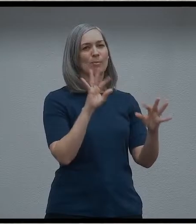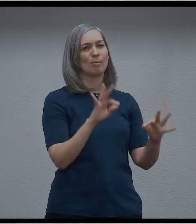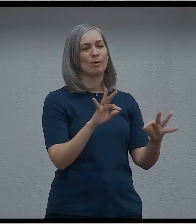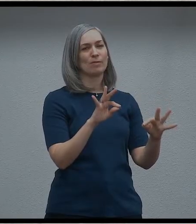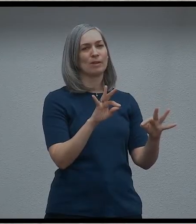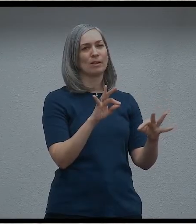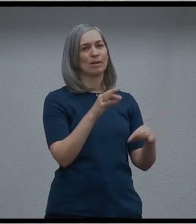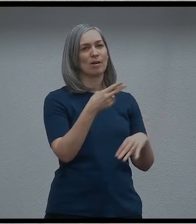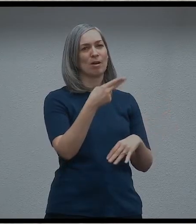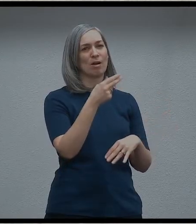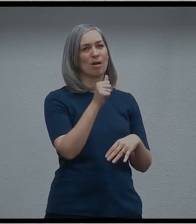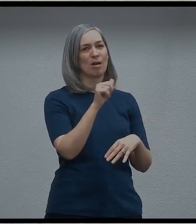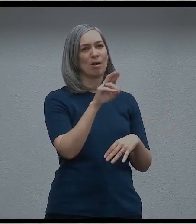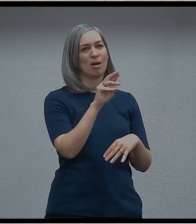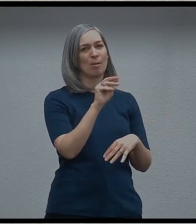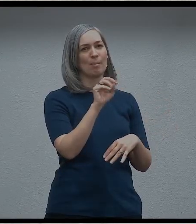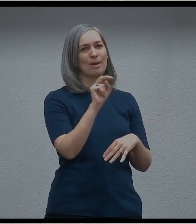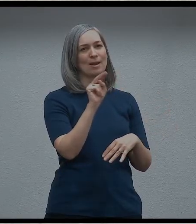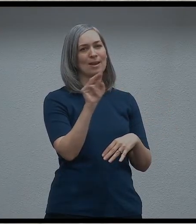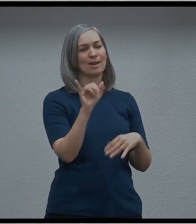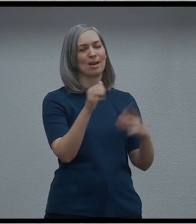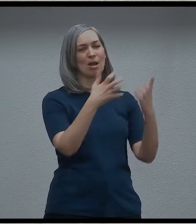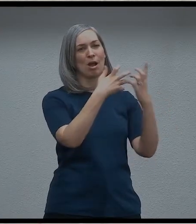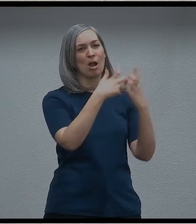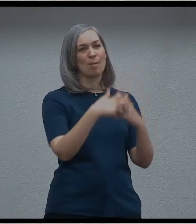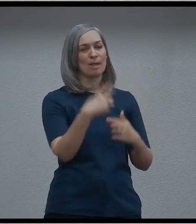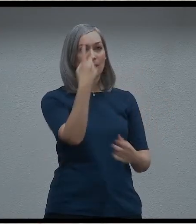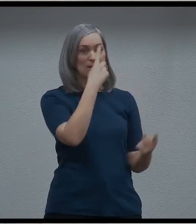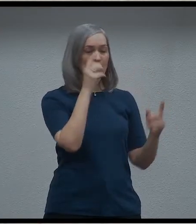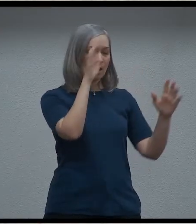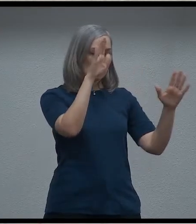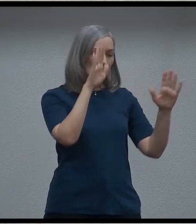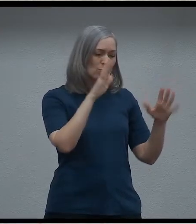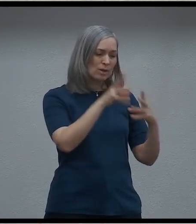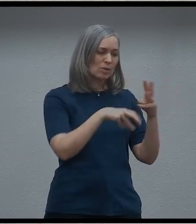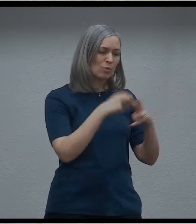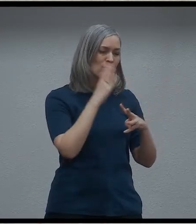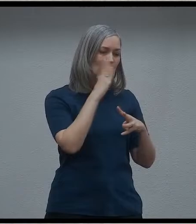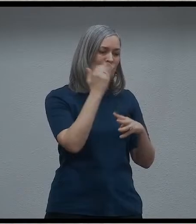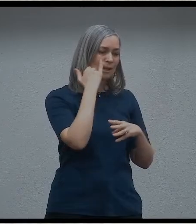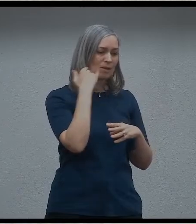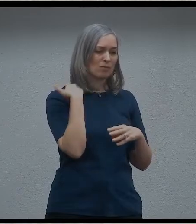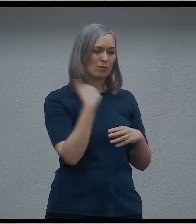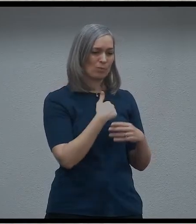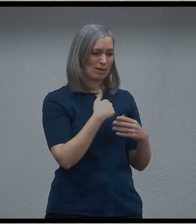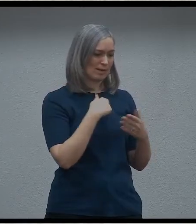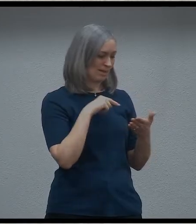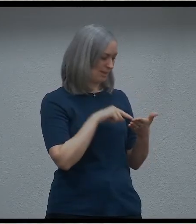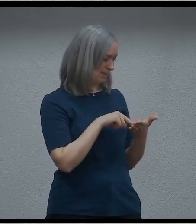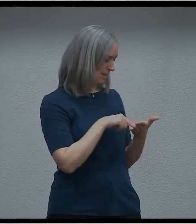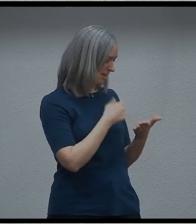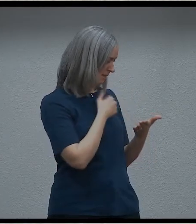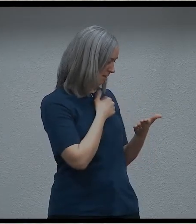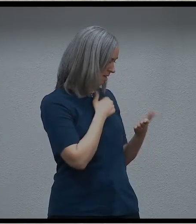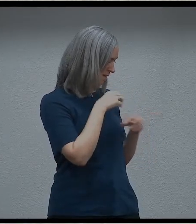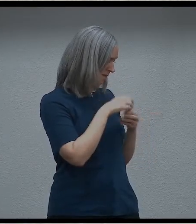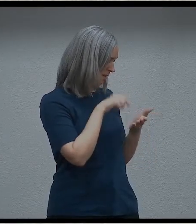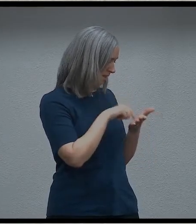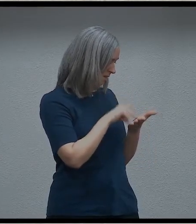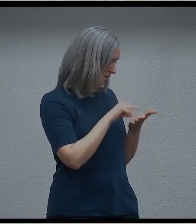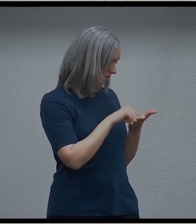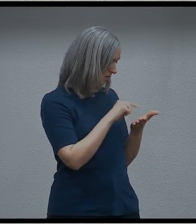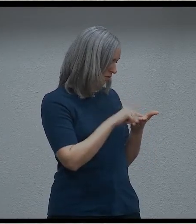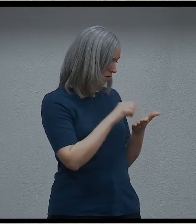Think about how great this world would be if we showed each other the love that's contained in this verse, the love that